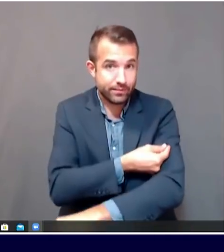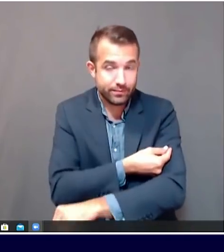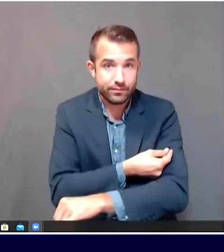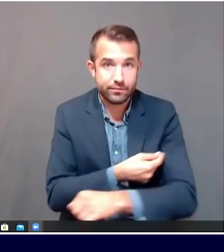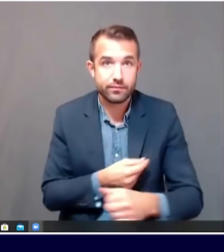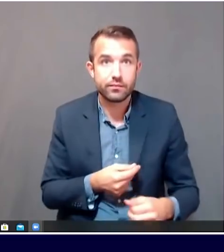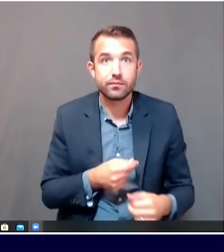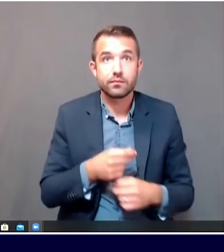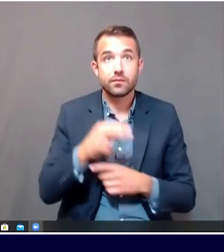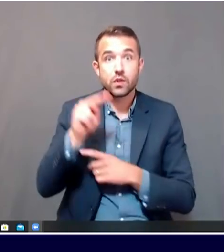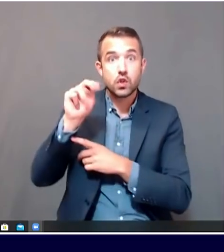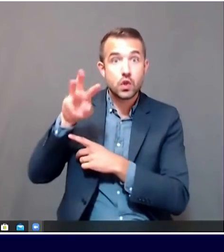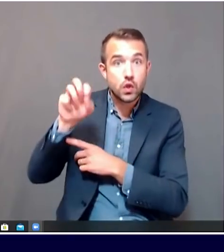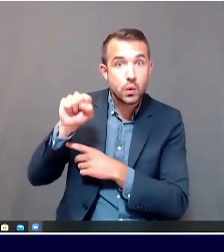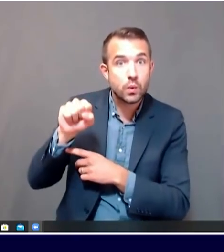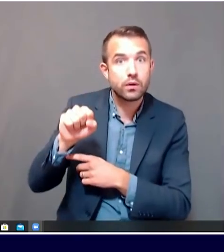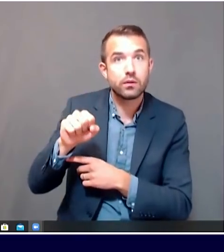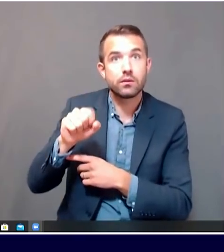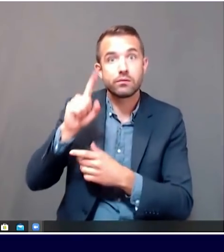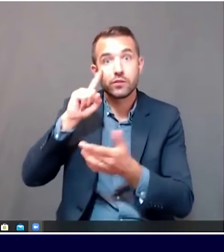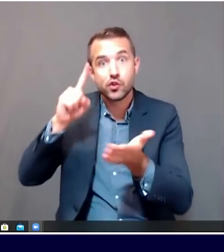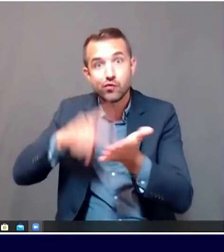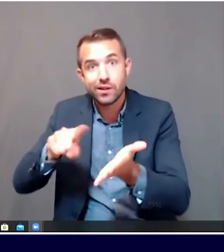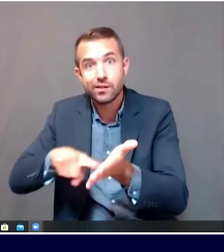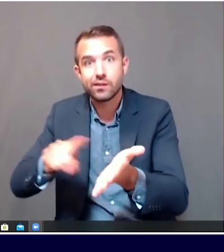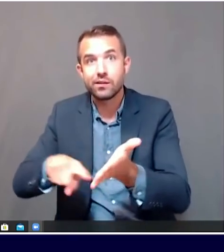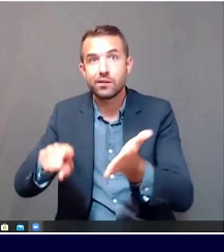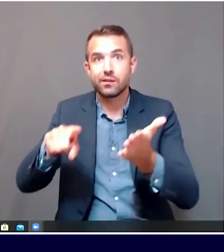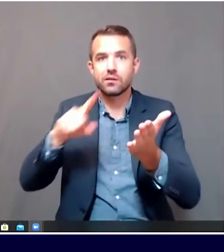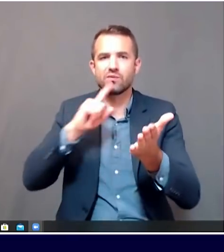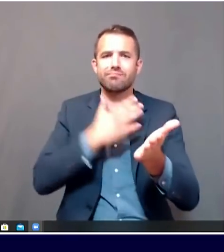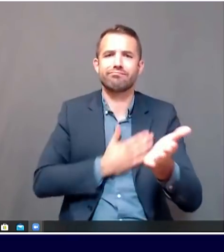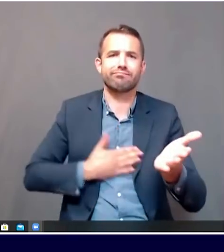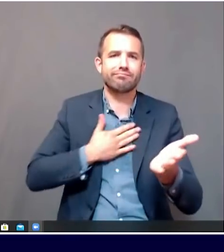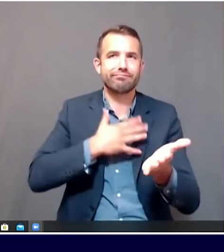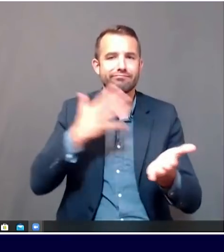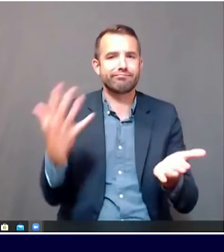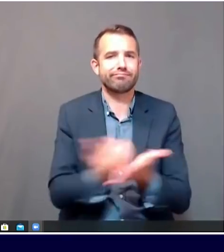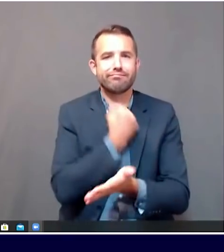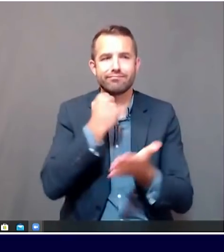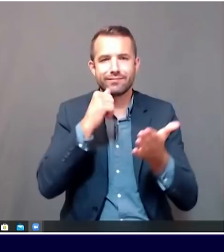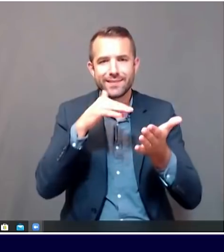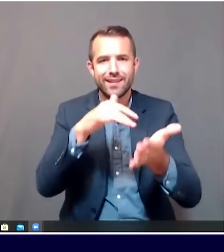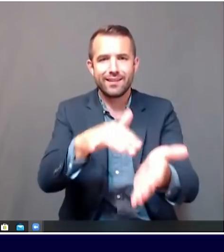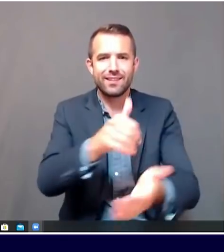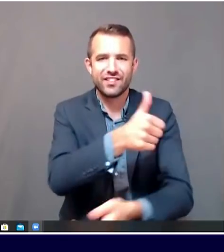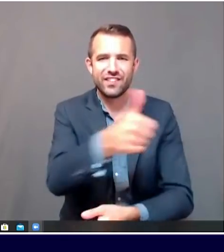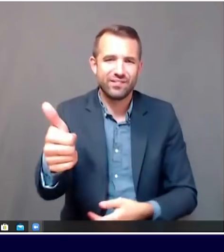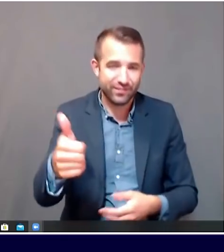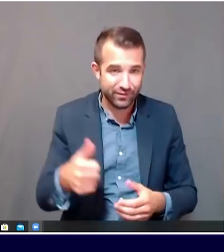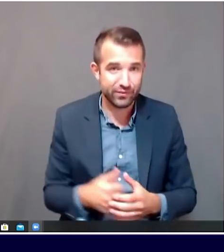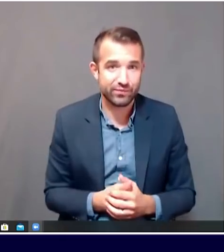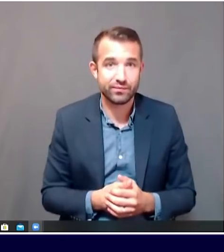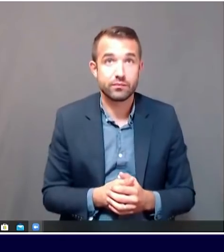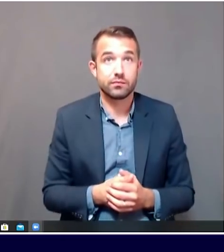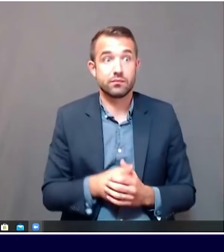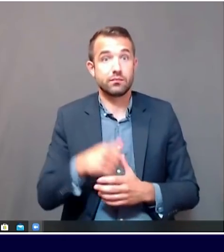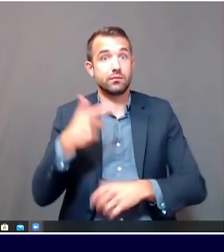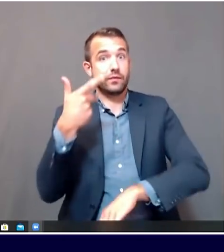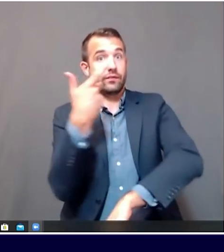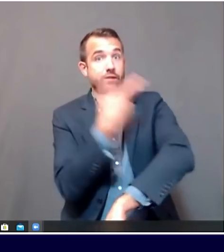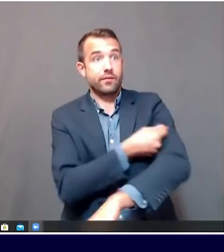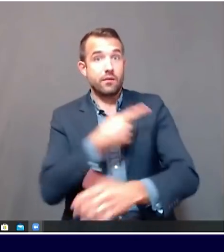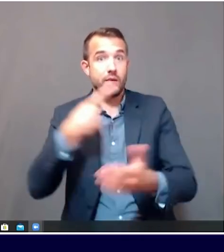to follow. And let's be honest, the topic of vaccines stirs people's passions and